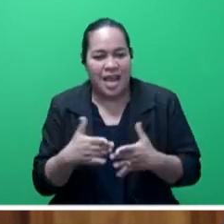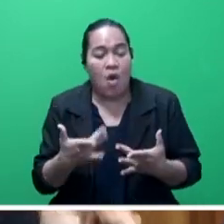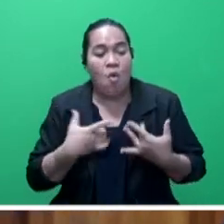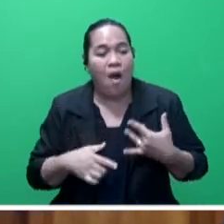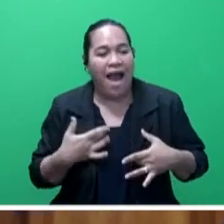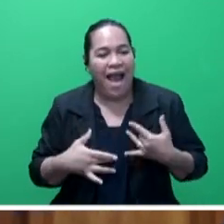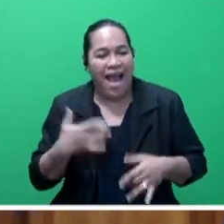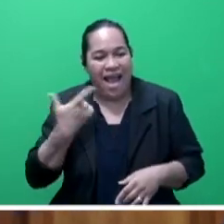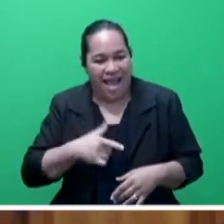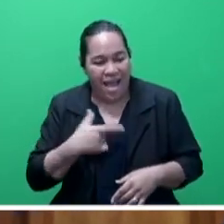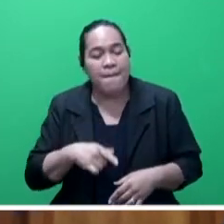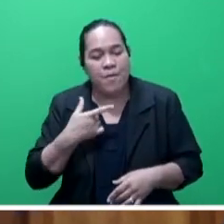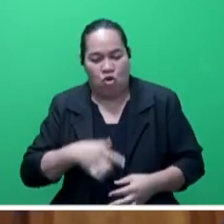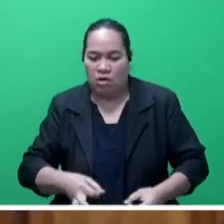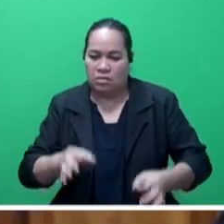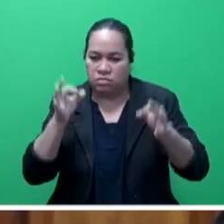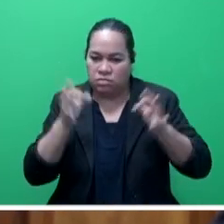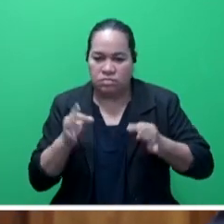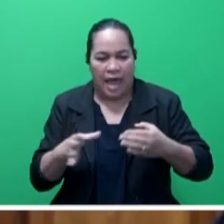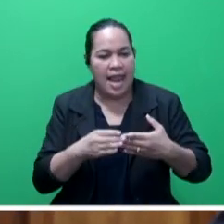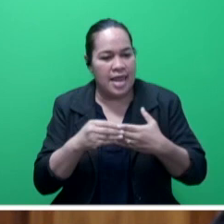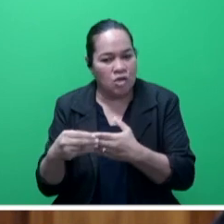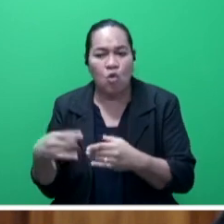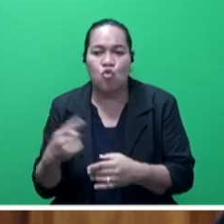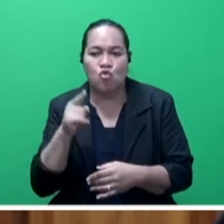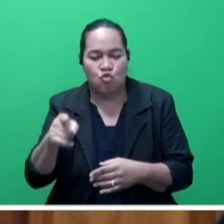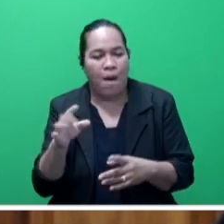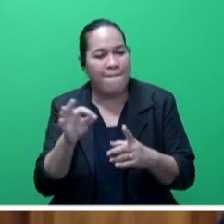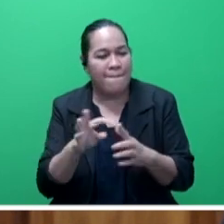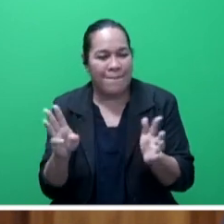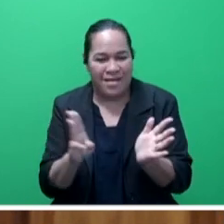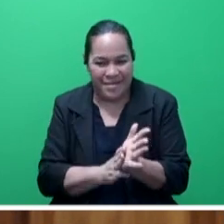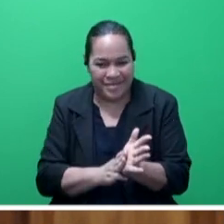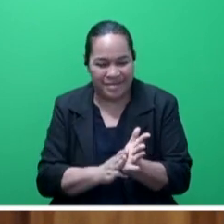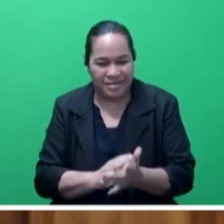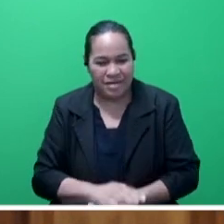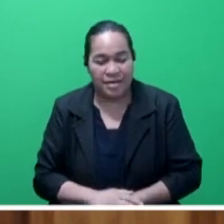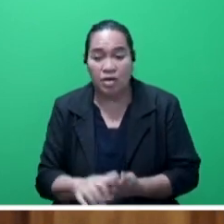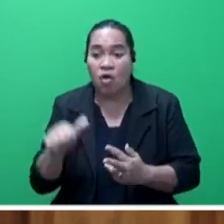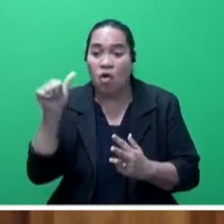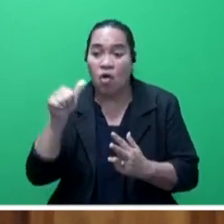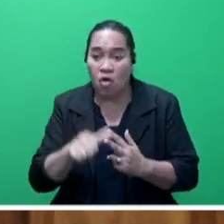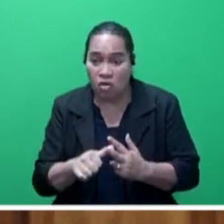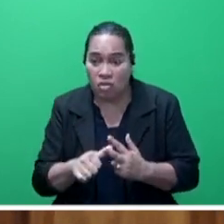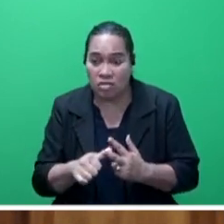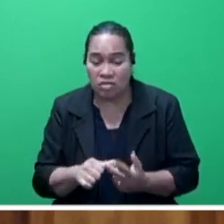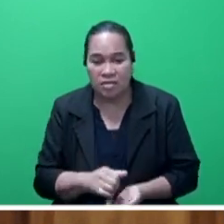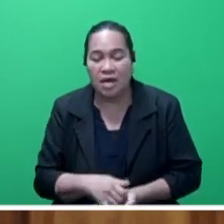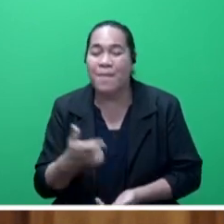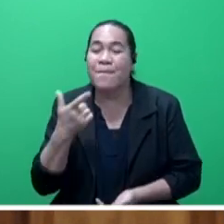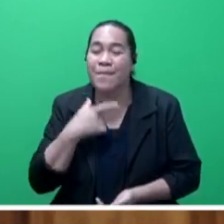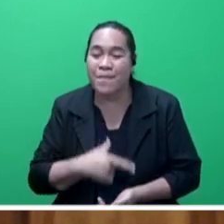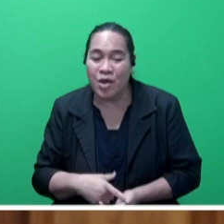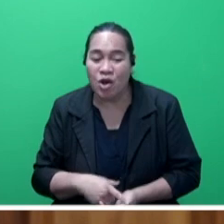the decisive leadership of the Honorable Prime Minister. And Honorable Speaker, sir, it is